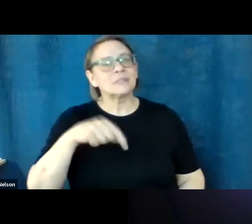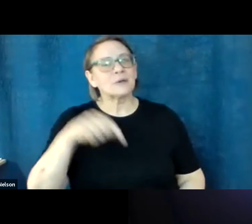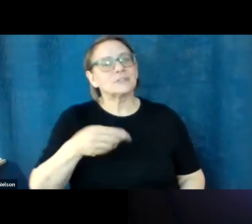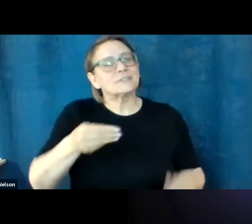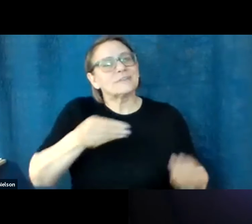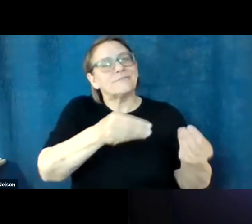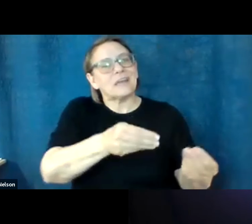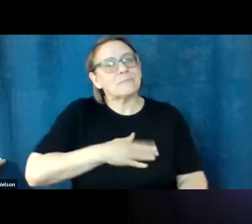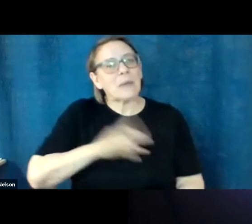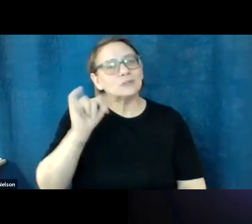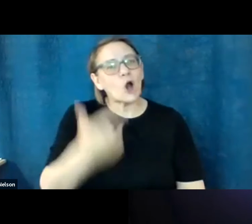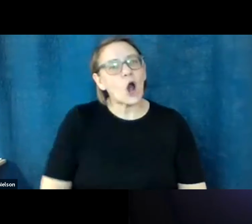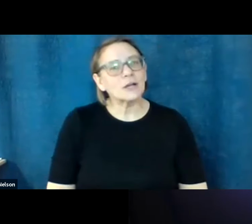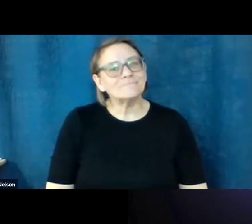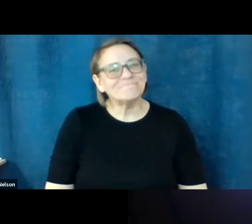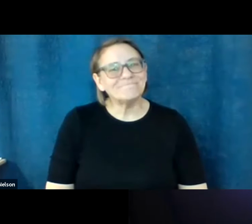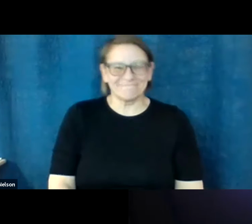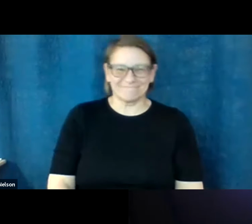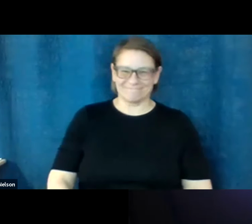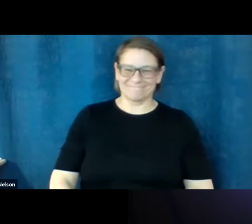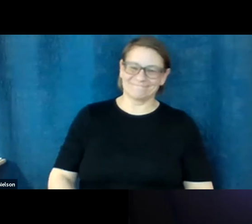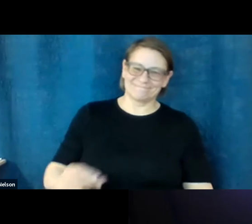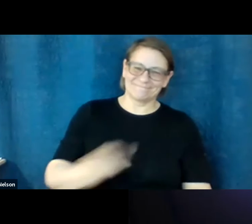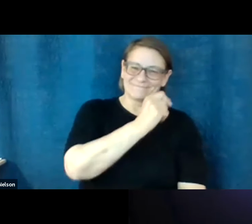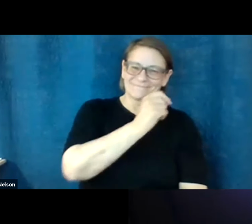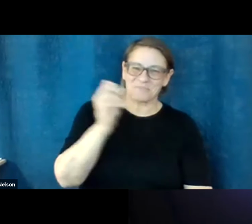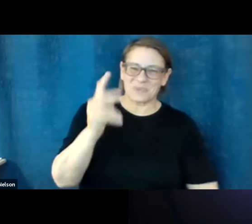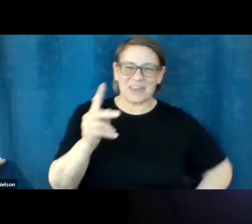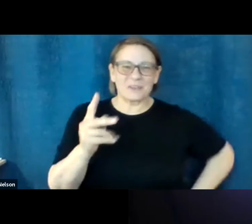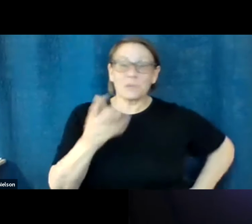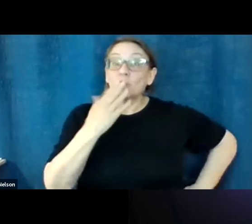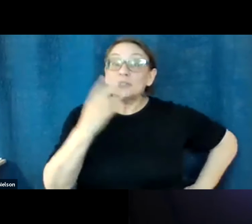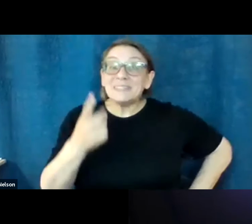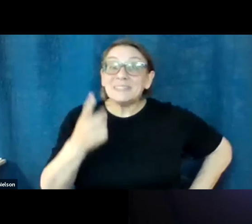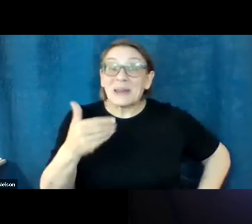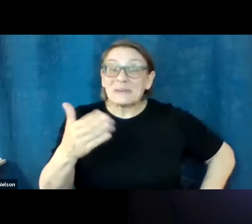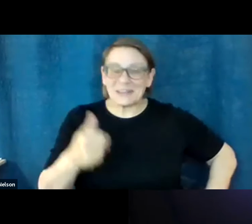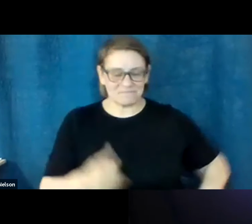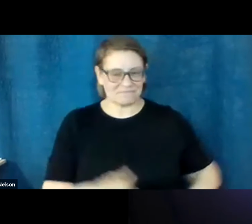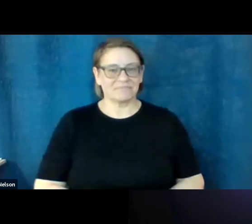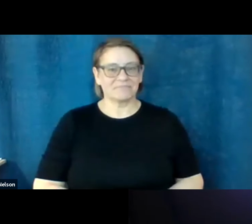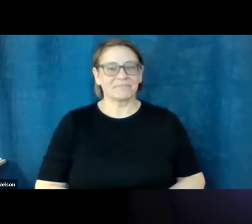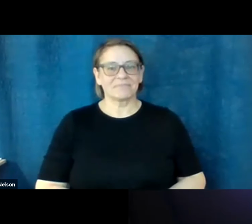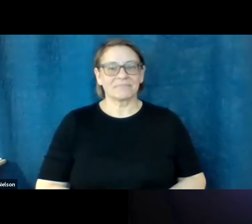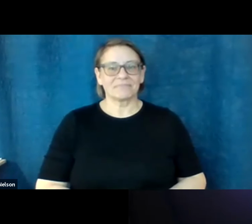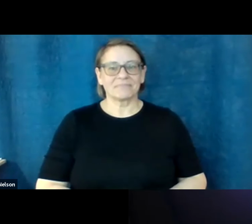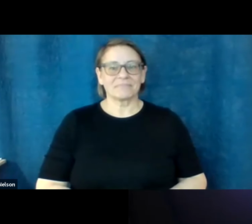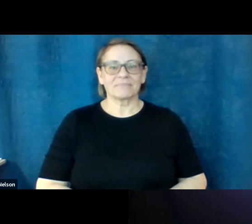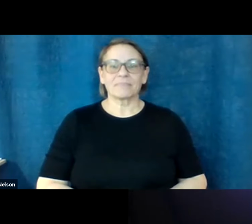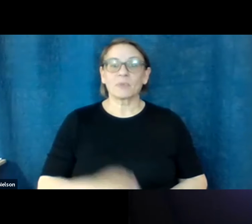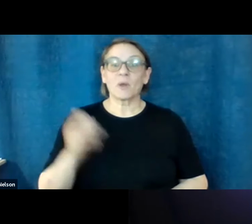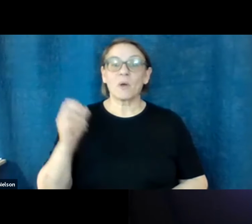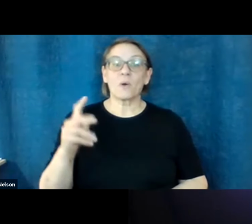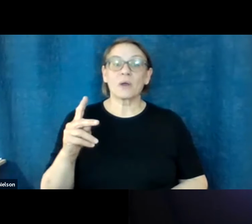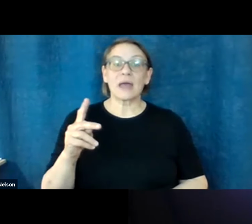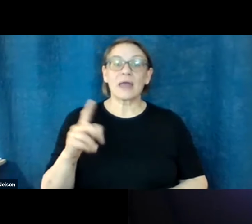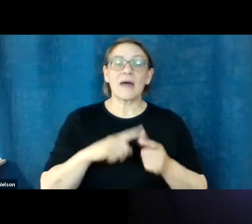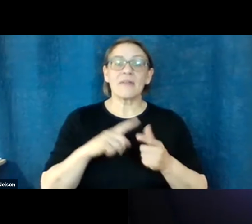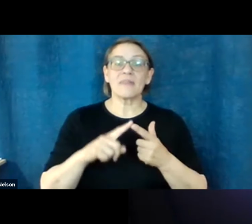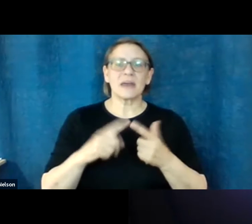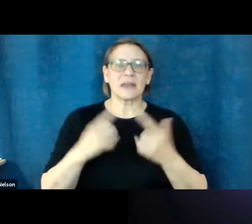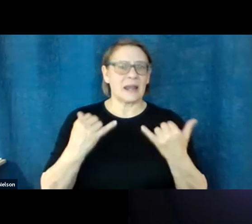dog. Ah, nice. Well, good to see you. Yeah. All right, and then